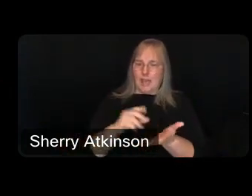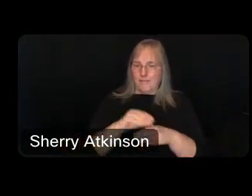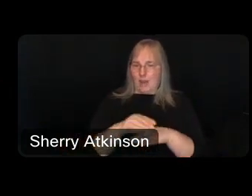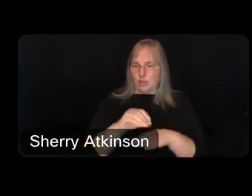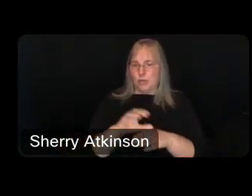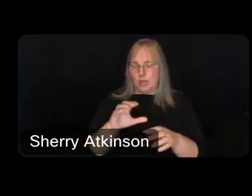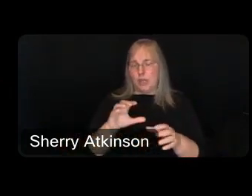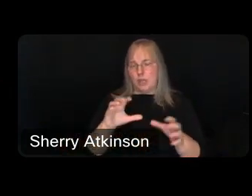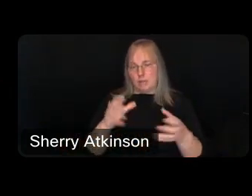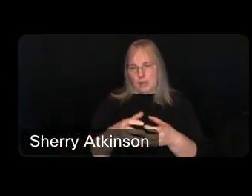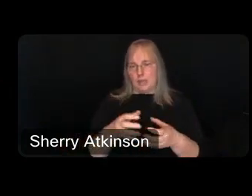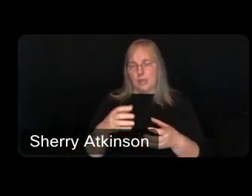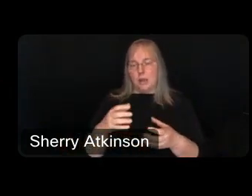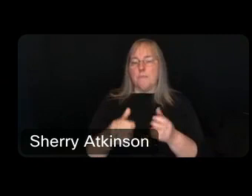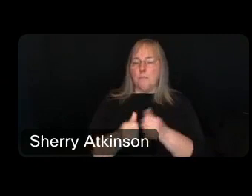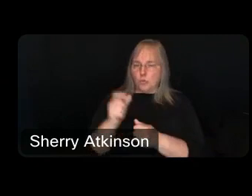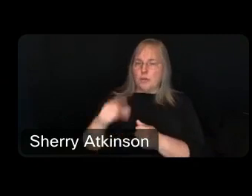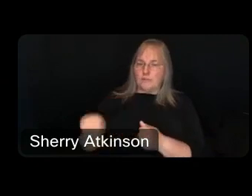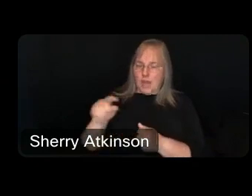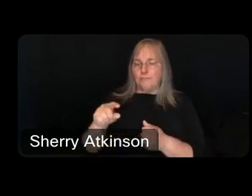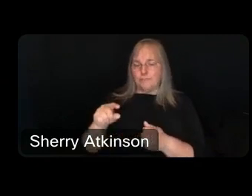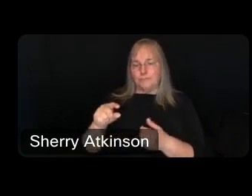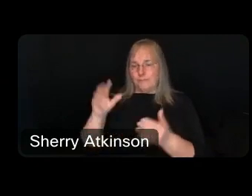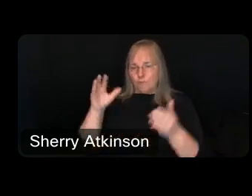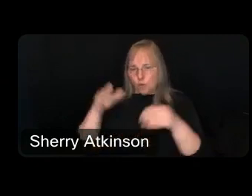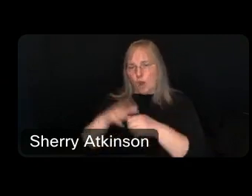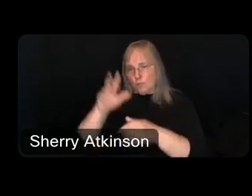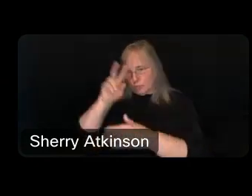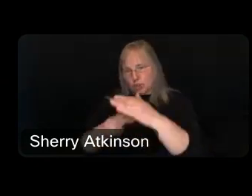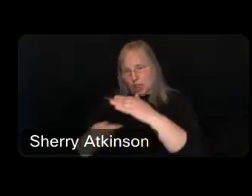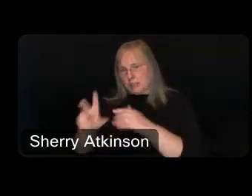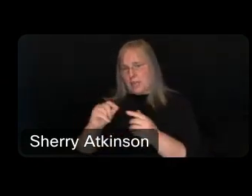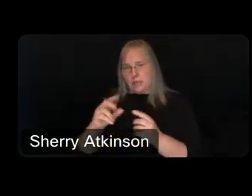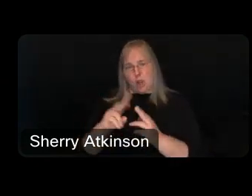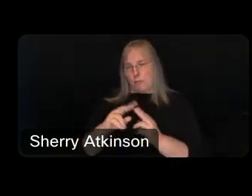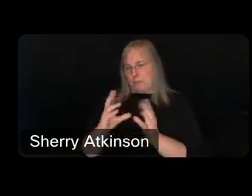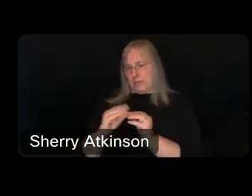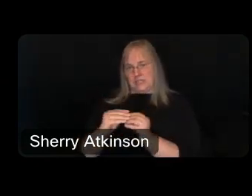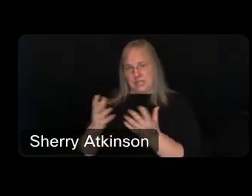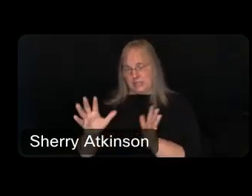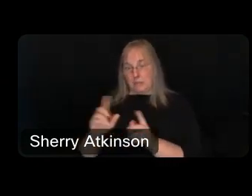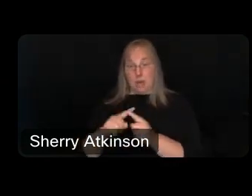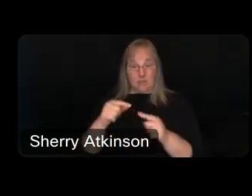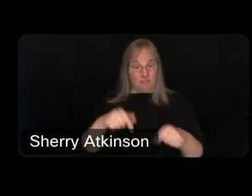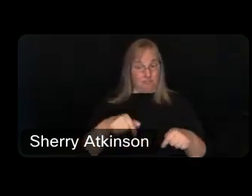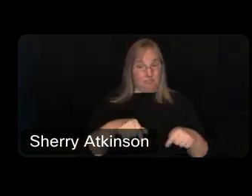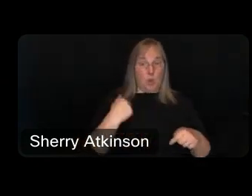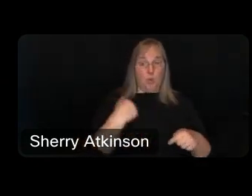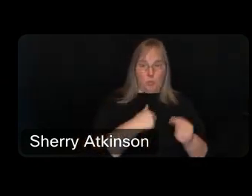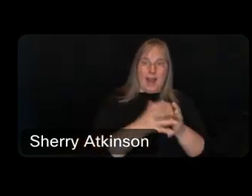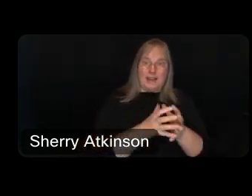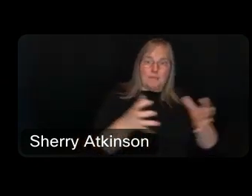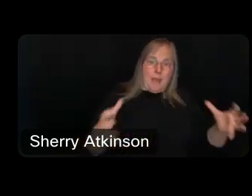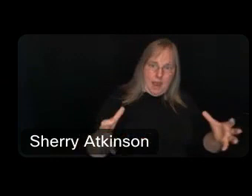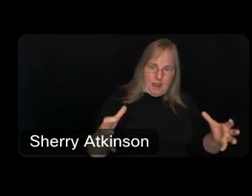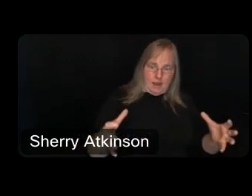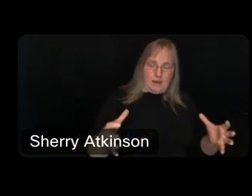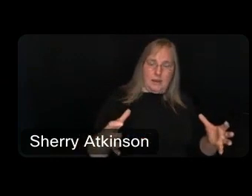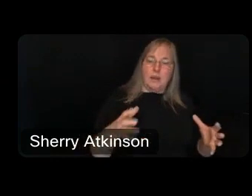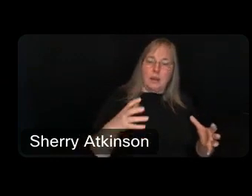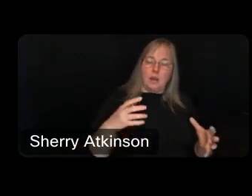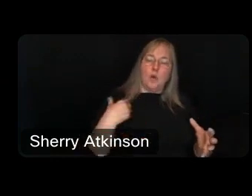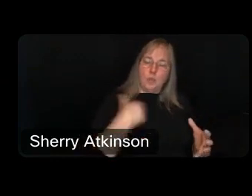revenue projection of a couple meetings, that's it. Here we are actually expanding that, try to essentially both